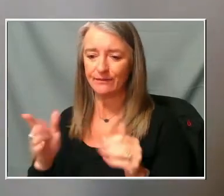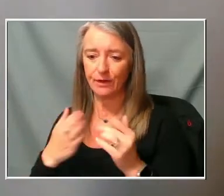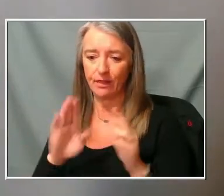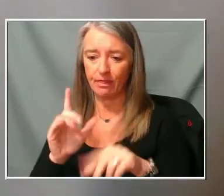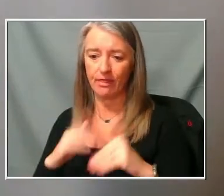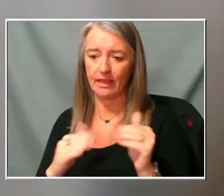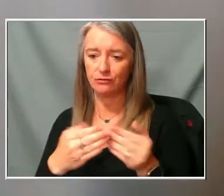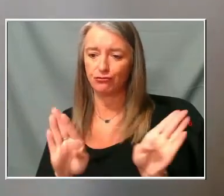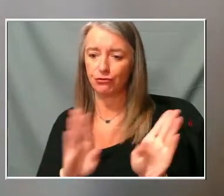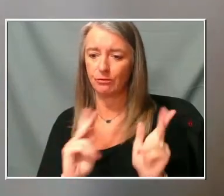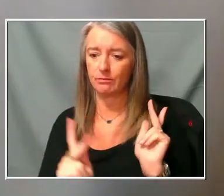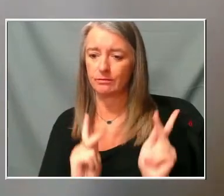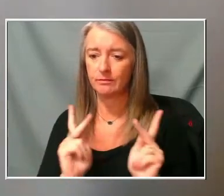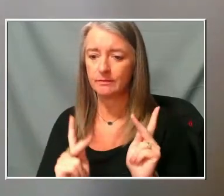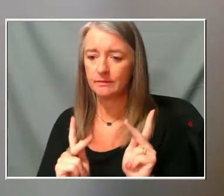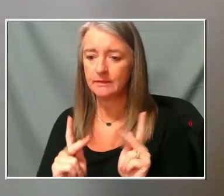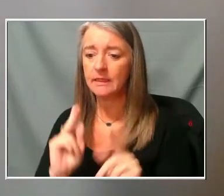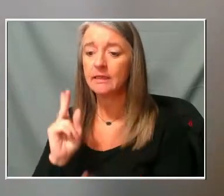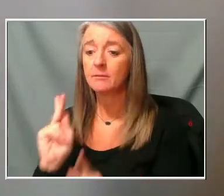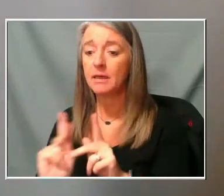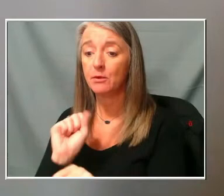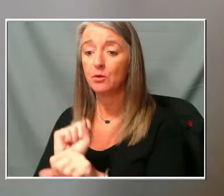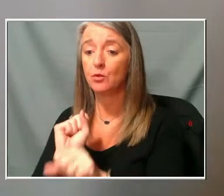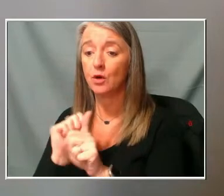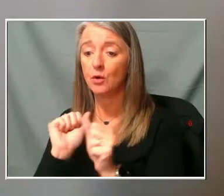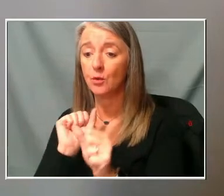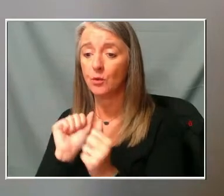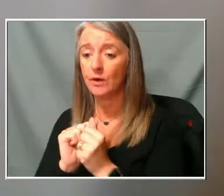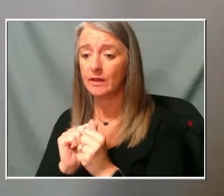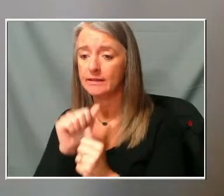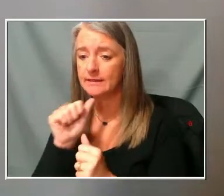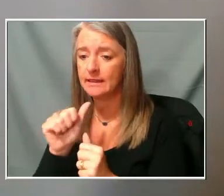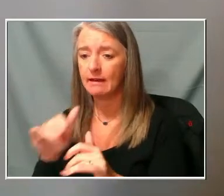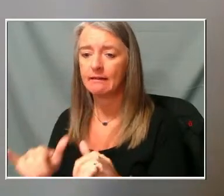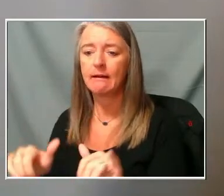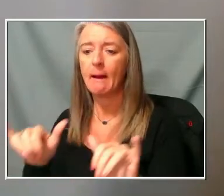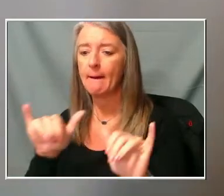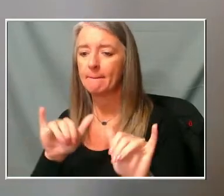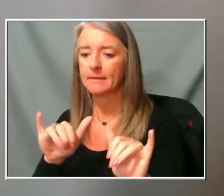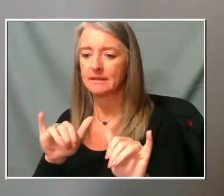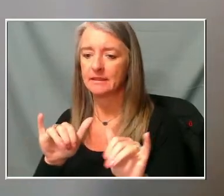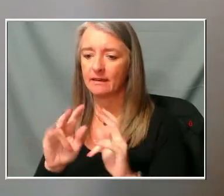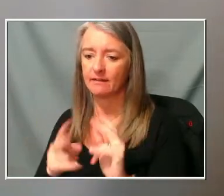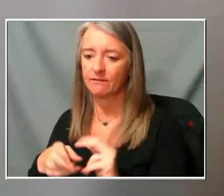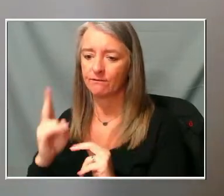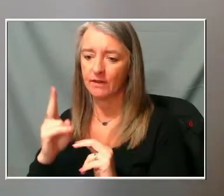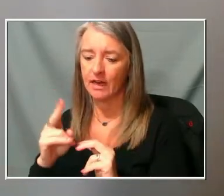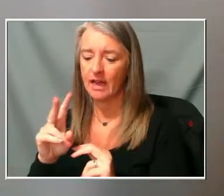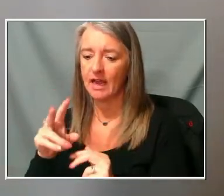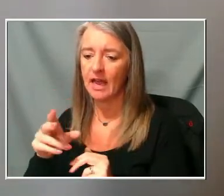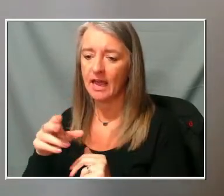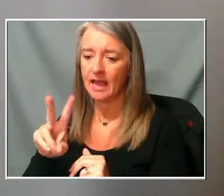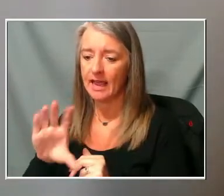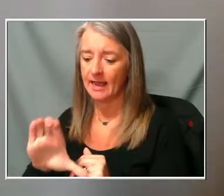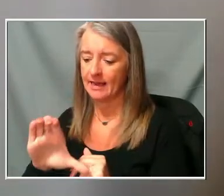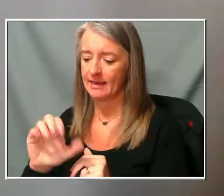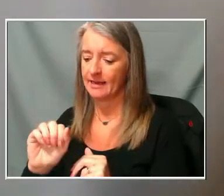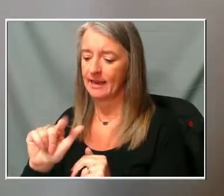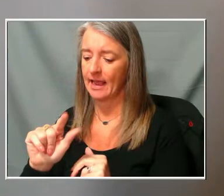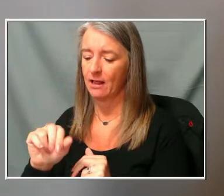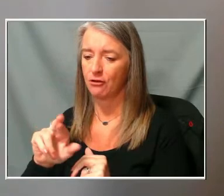population. With the people that I work with, my patients, it's not uncommon for me to be giving very, very high calorie fueling